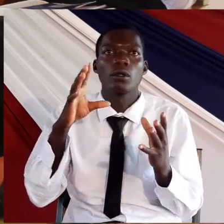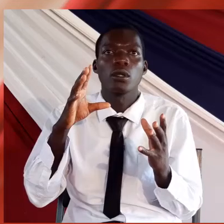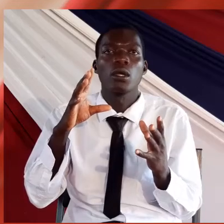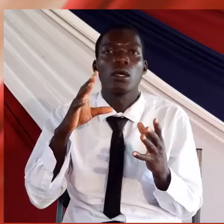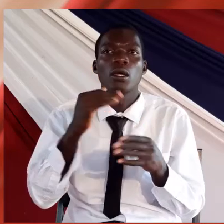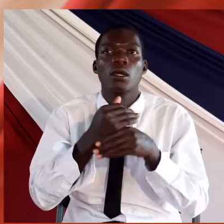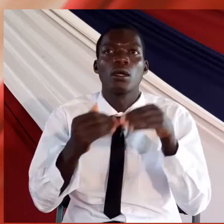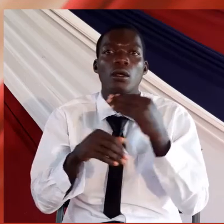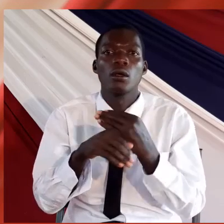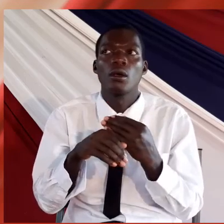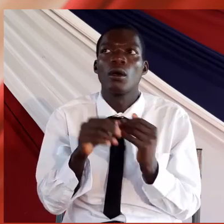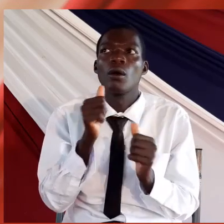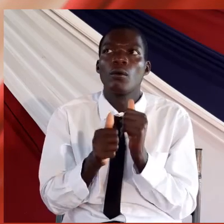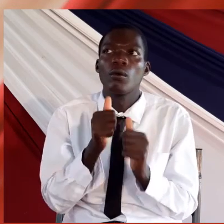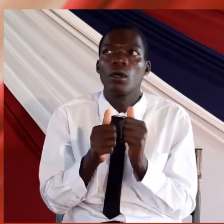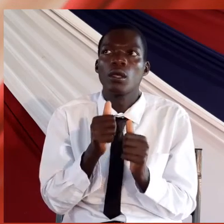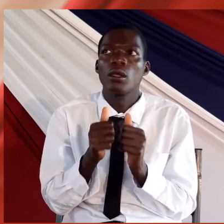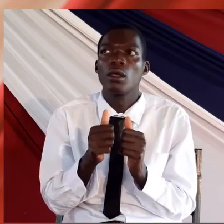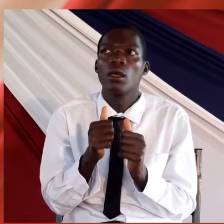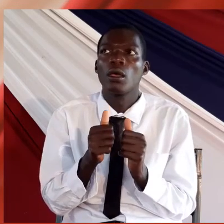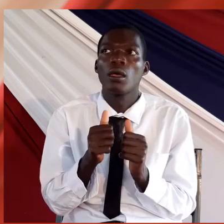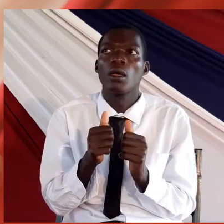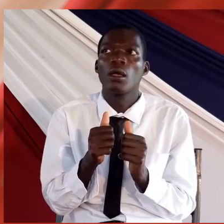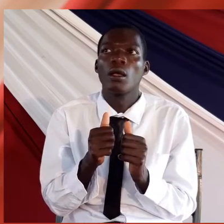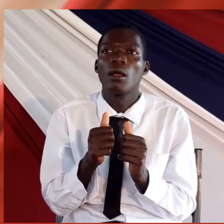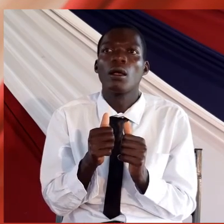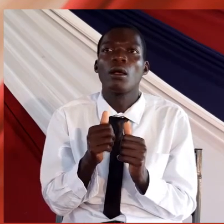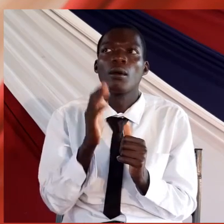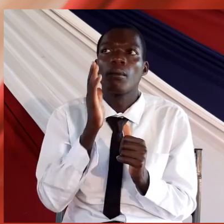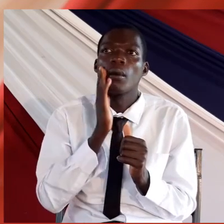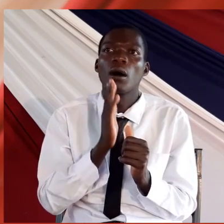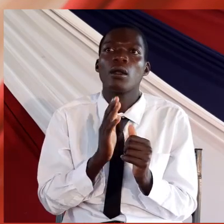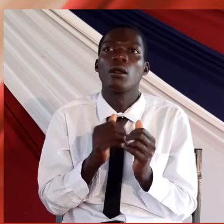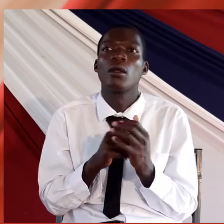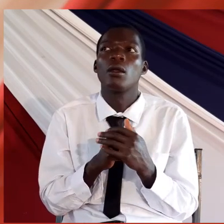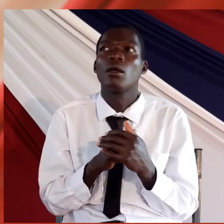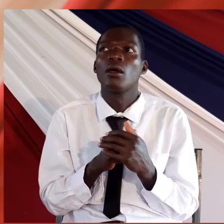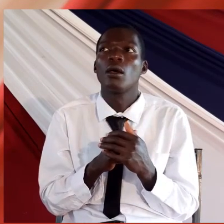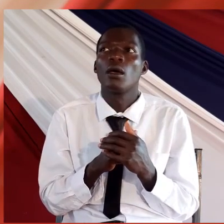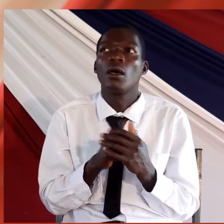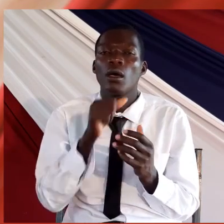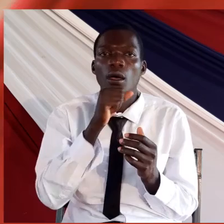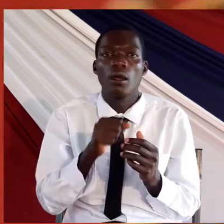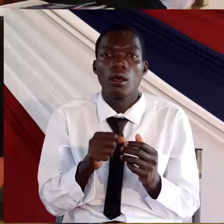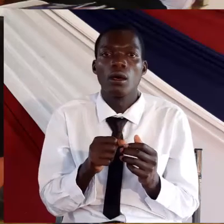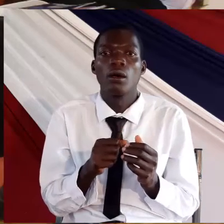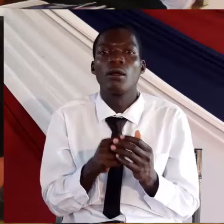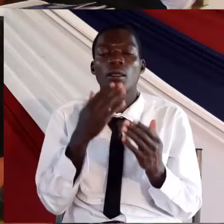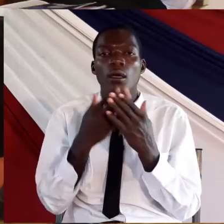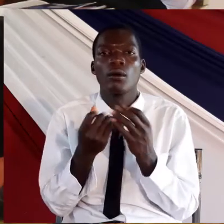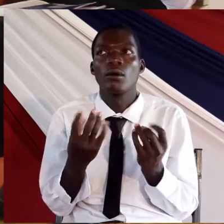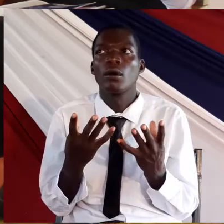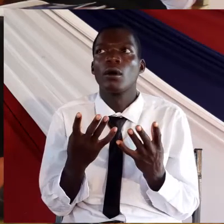history which men possess and can depend on. Okay. Elder Eric? Thank